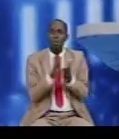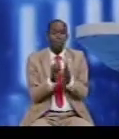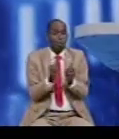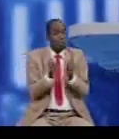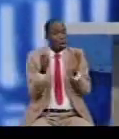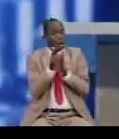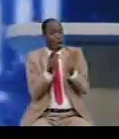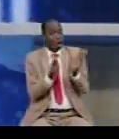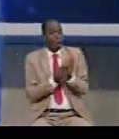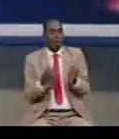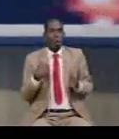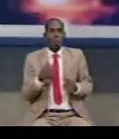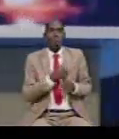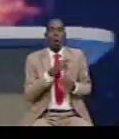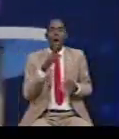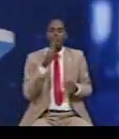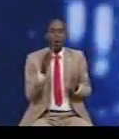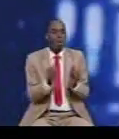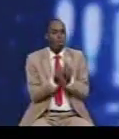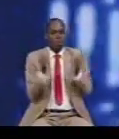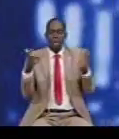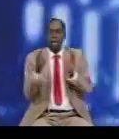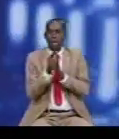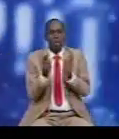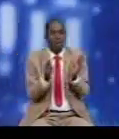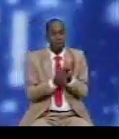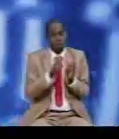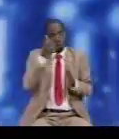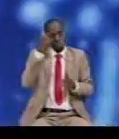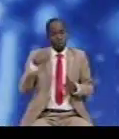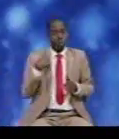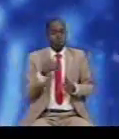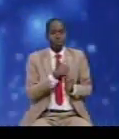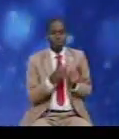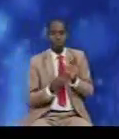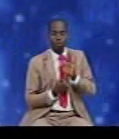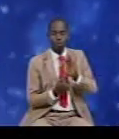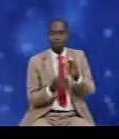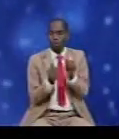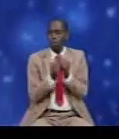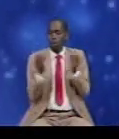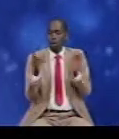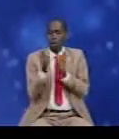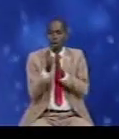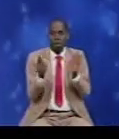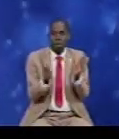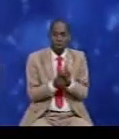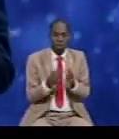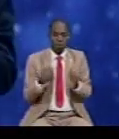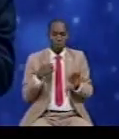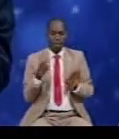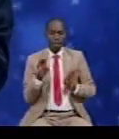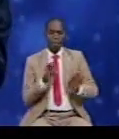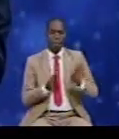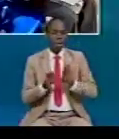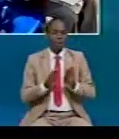lawless. And because we acted lawless, we behave lawless, as if we are a law